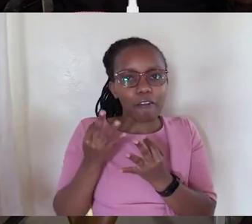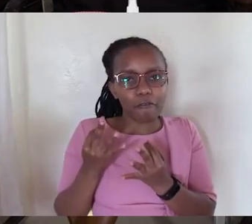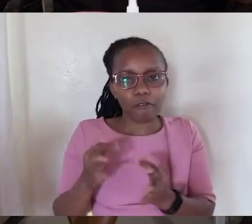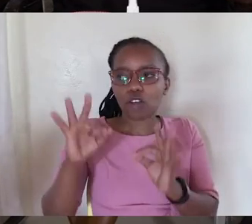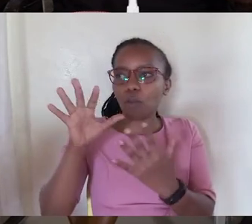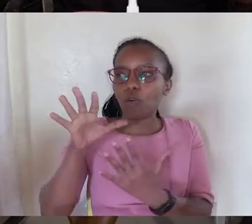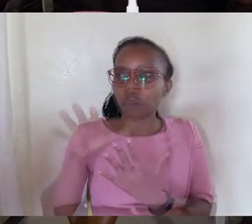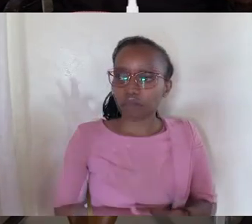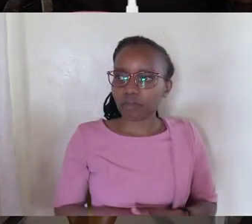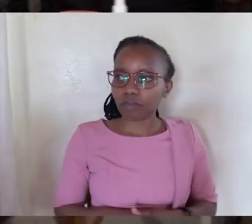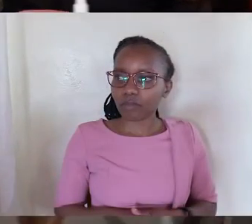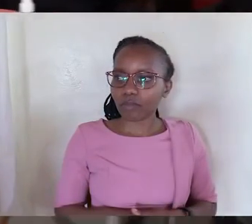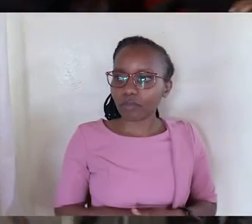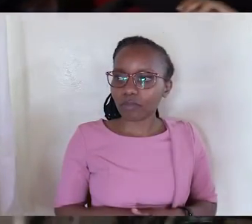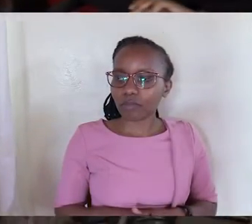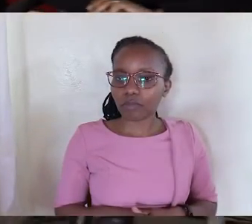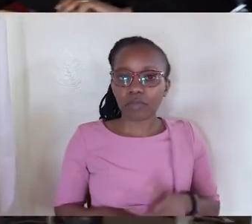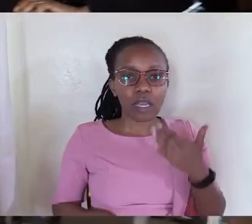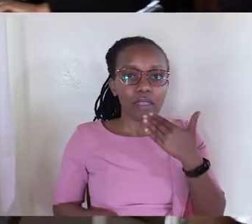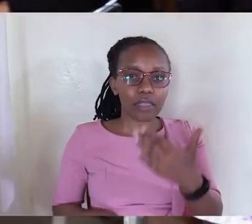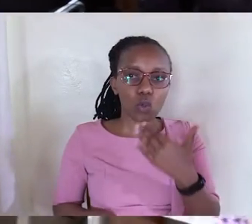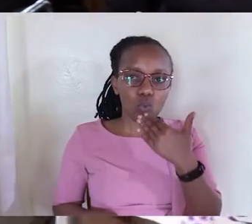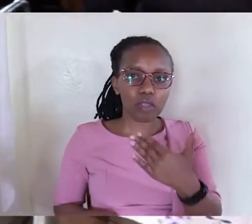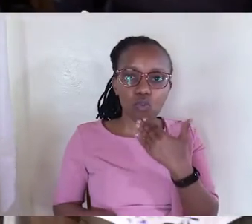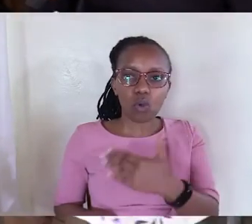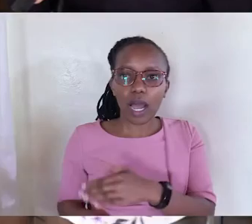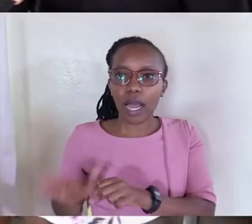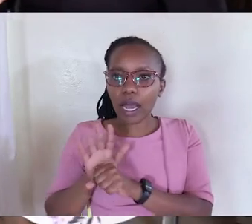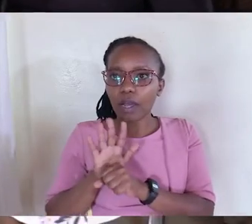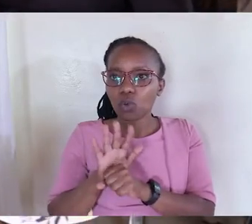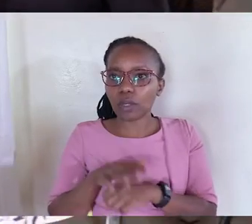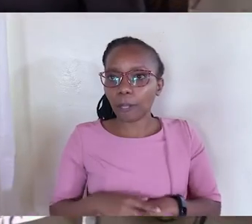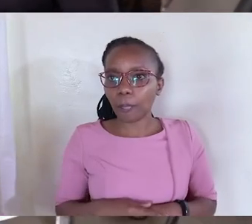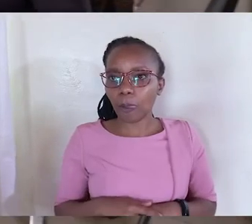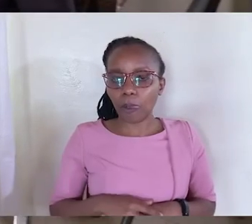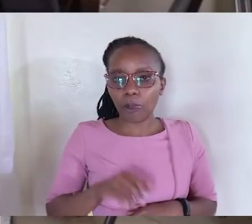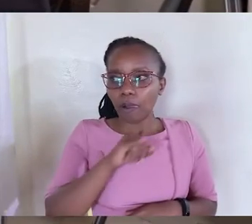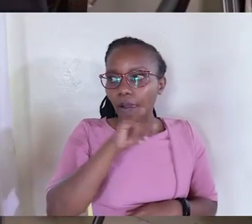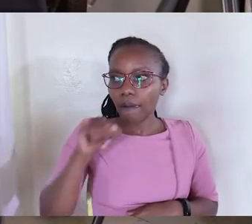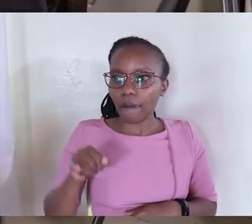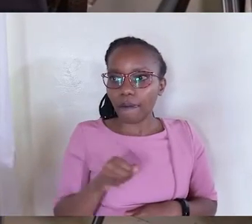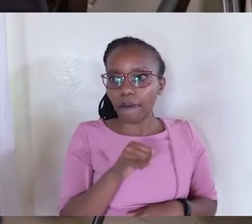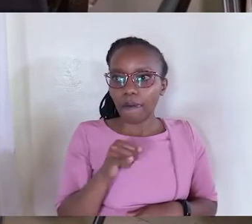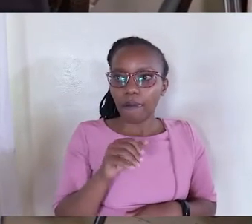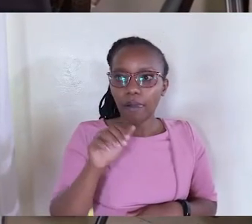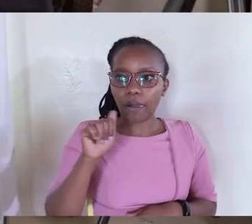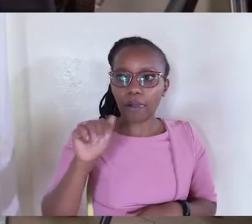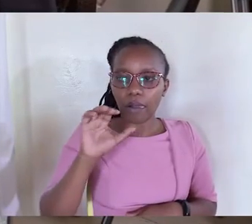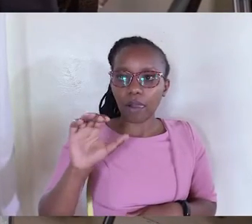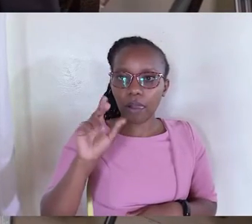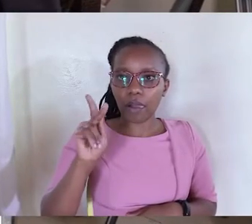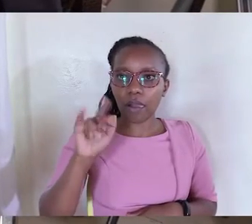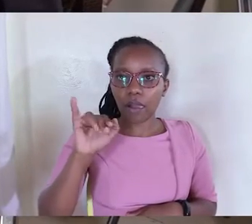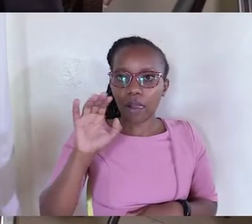of choice. Thank you. To Jackie Muteri. Jackie, you